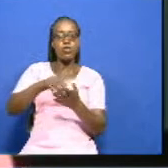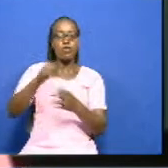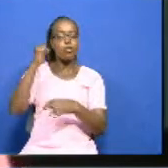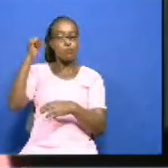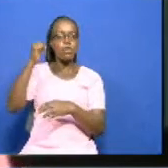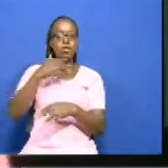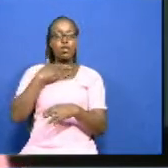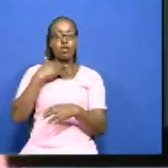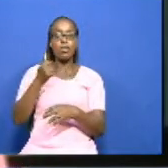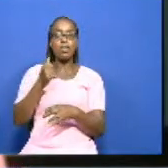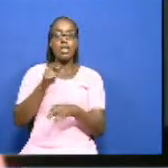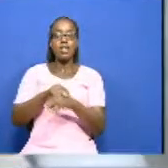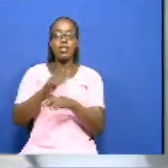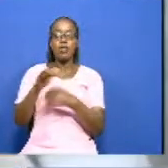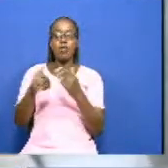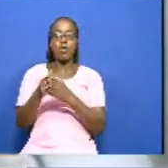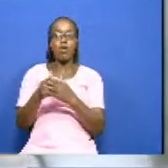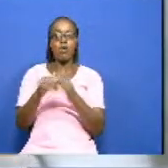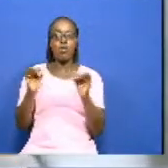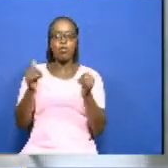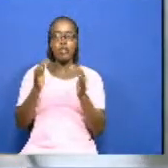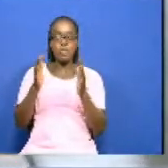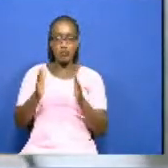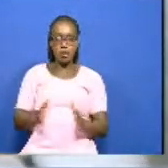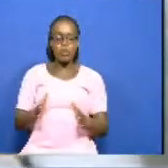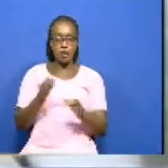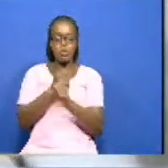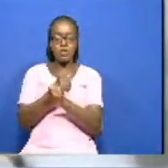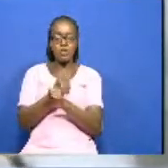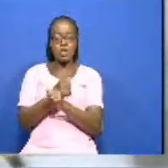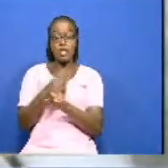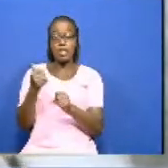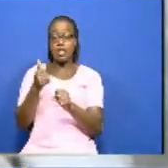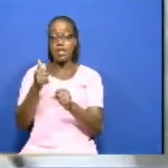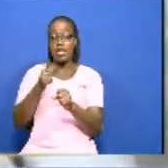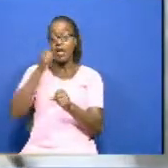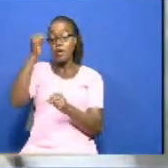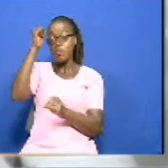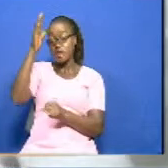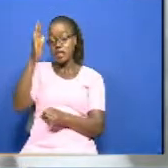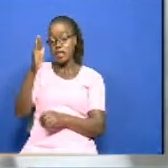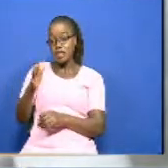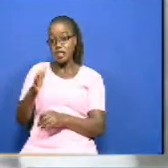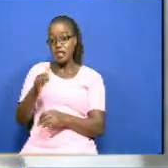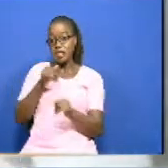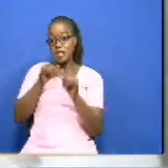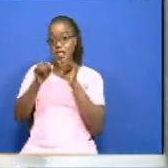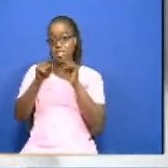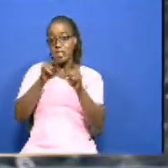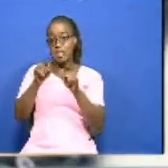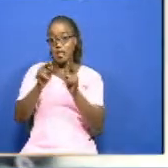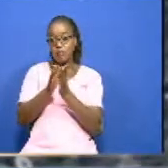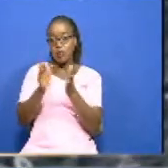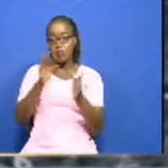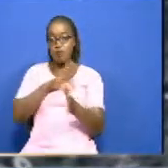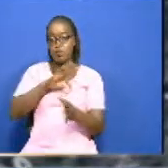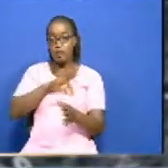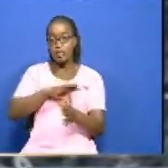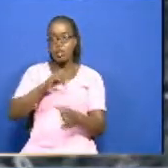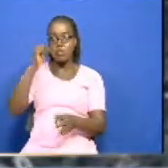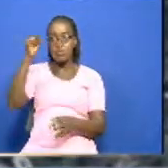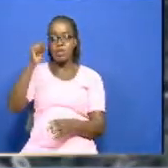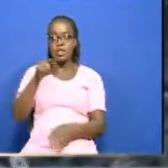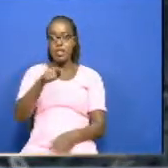times protect the media against any aggression from politicians who incite the public for their political gains. Equipment